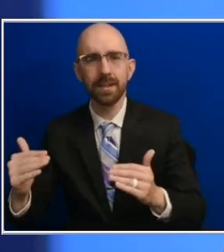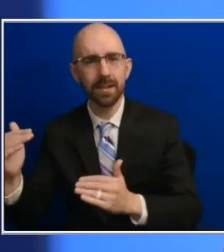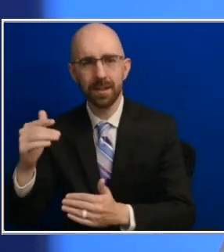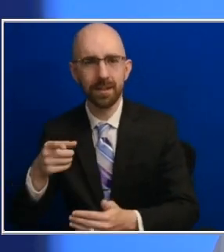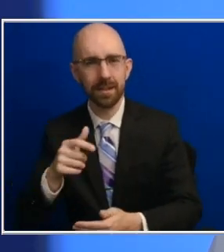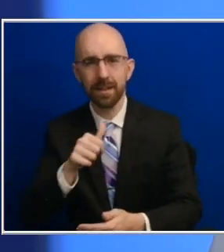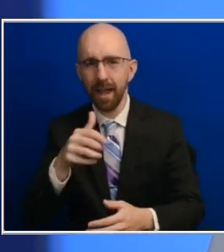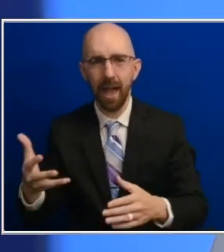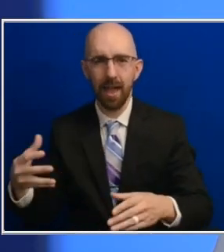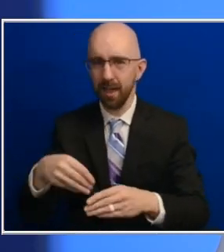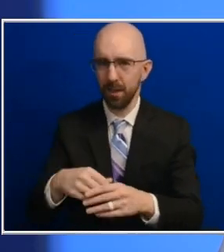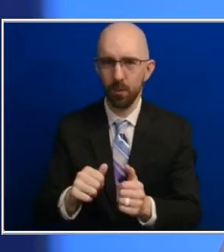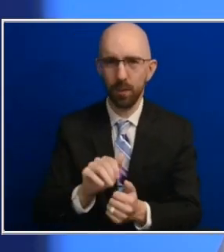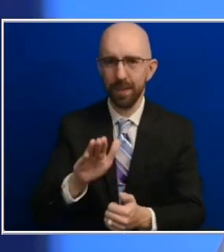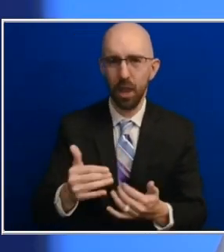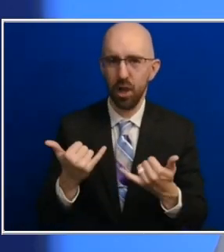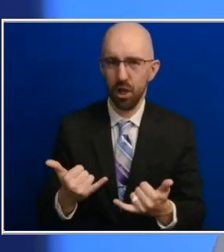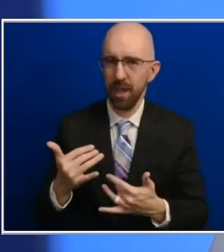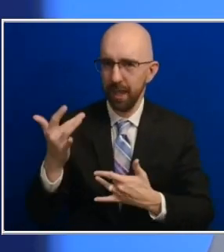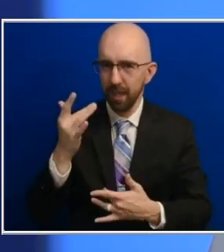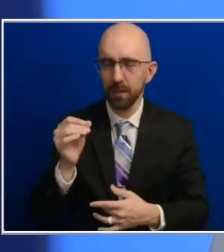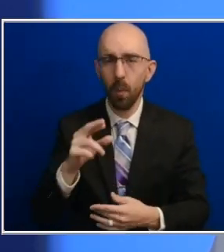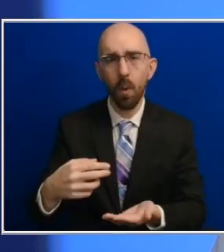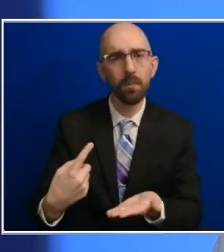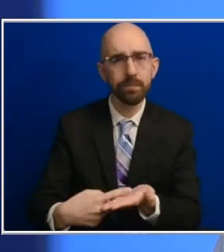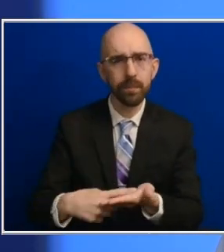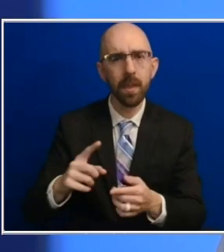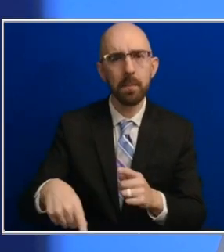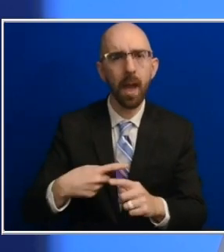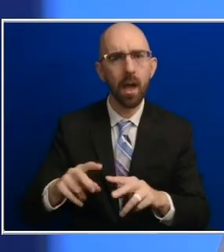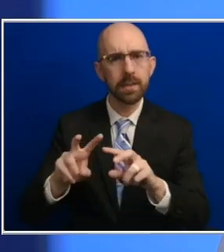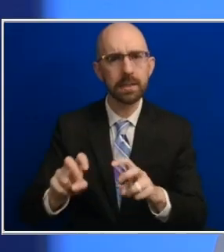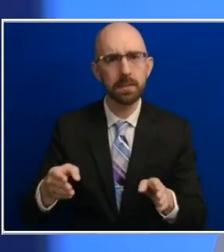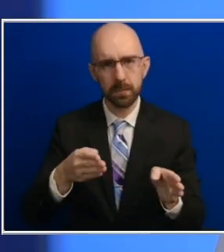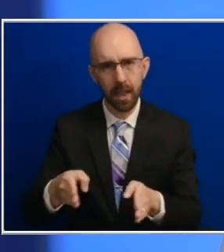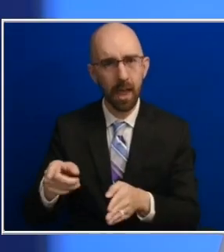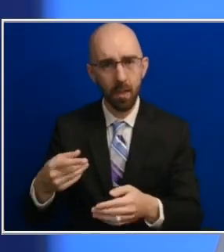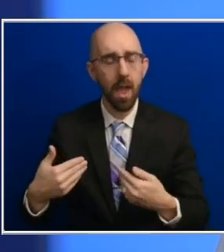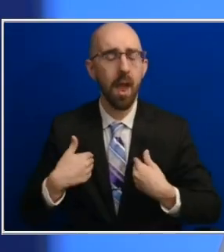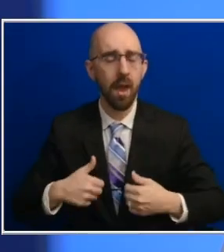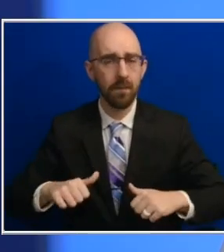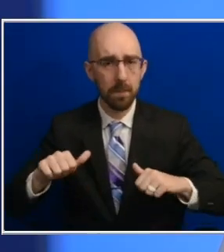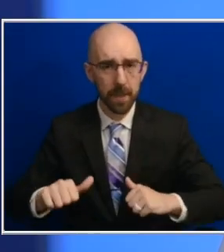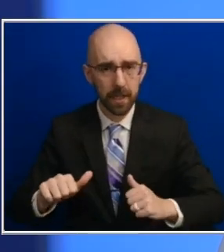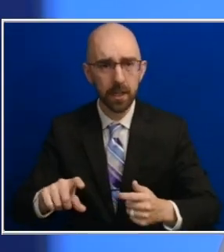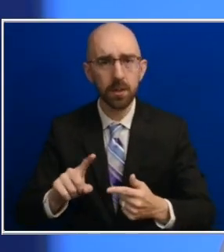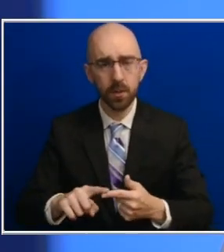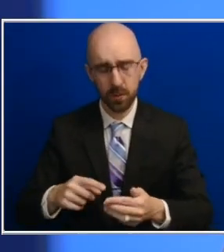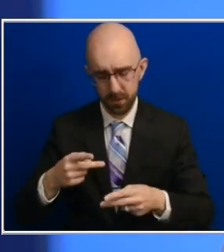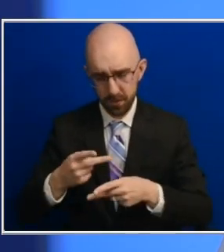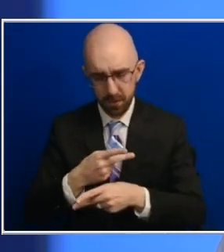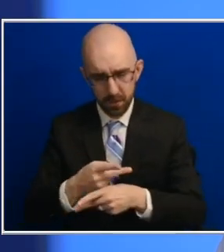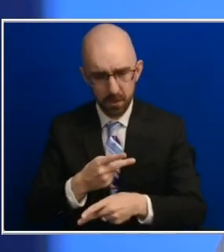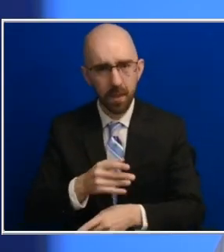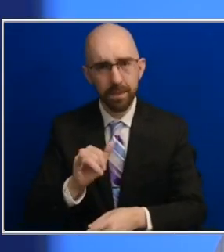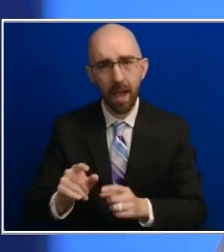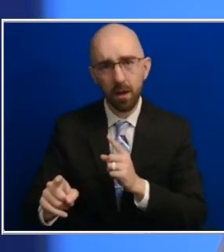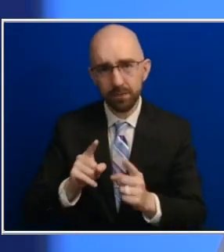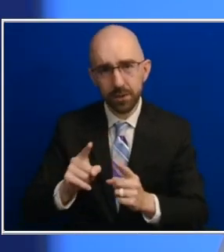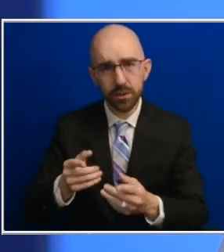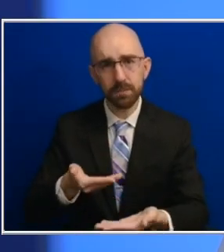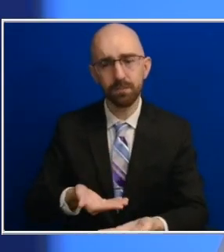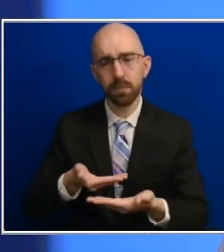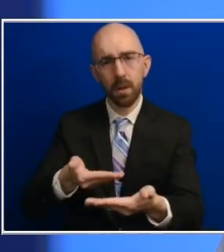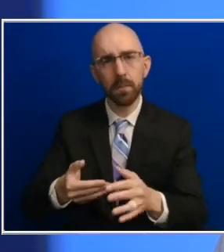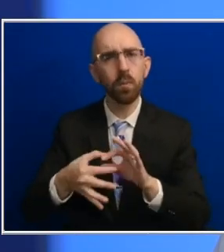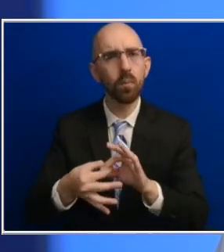present illness, nor to our conversation about the assessment plan. So there is that ability to comb through that conversation and bring forward the relevant parts